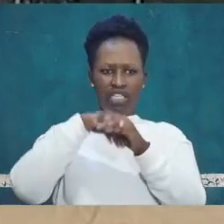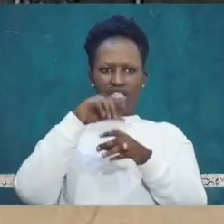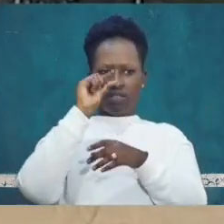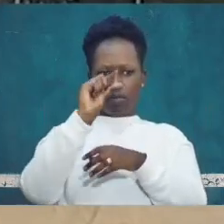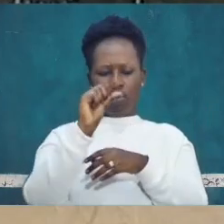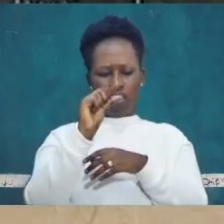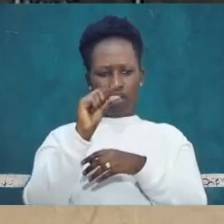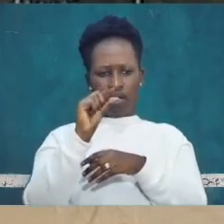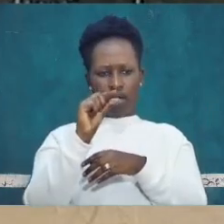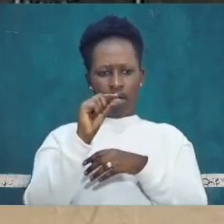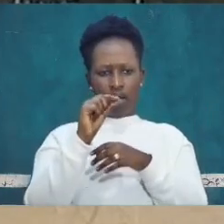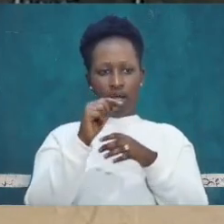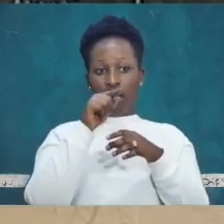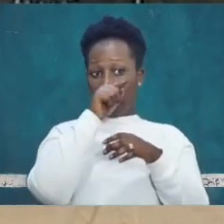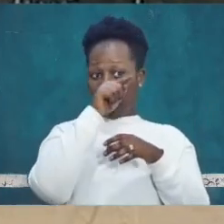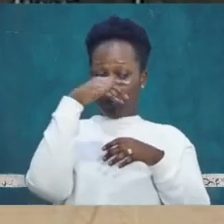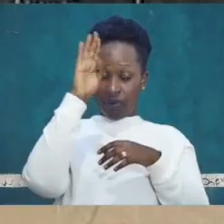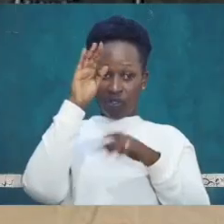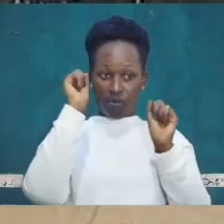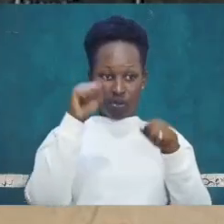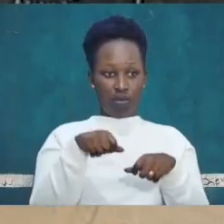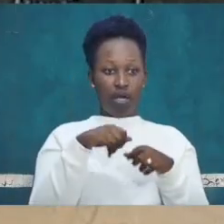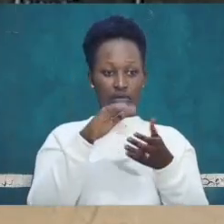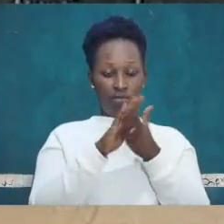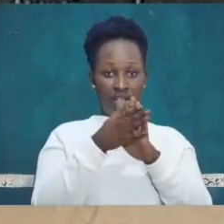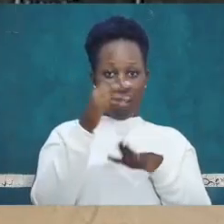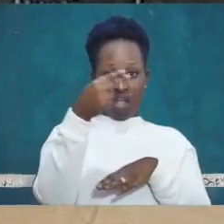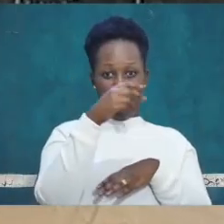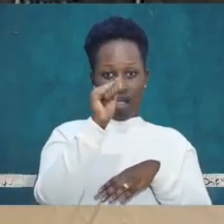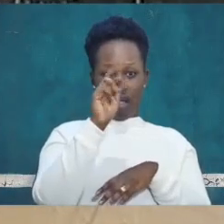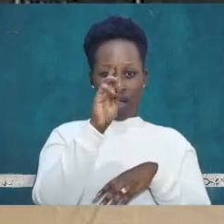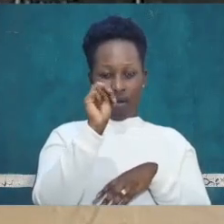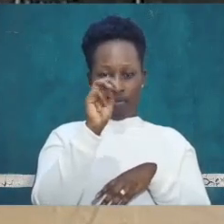These ones can be harmless when they are broken down. So here we can have